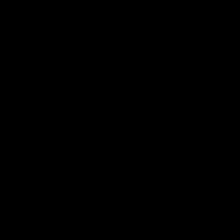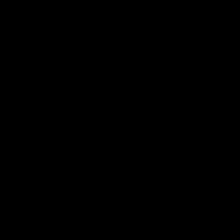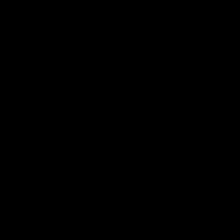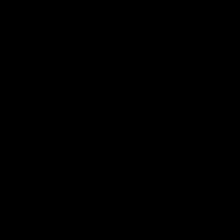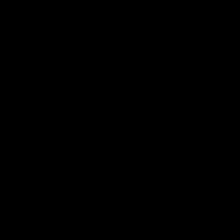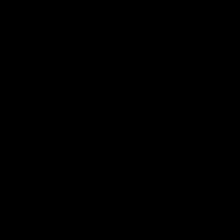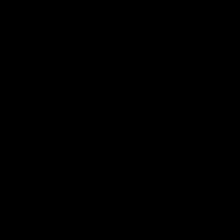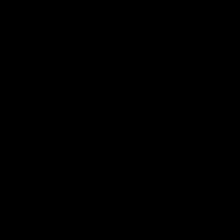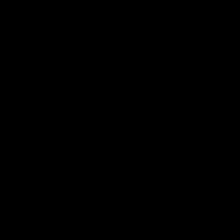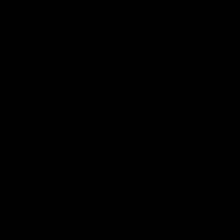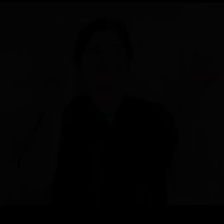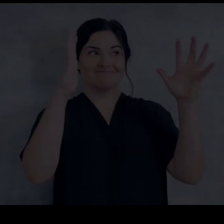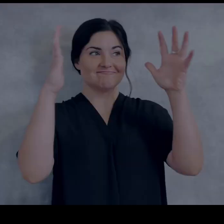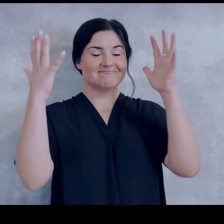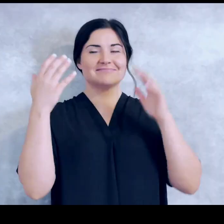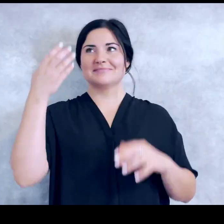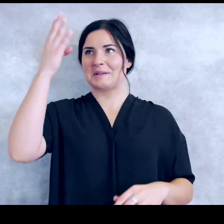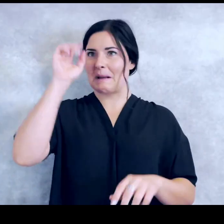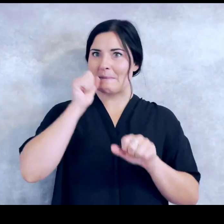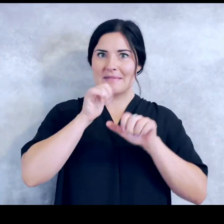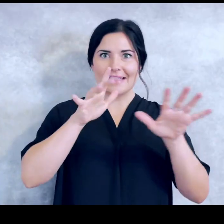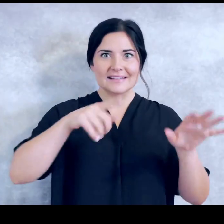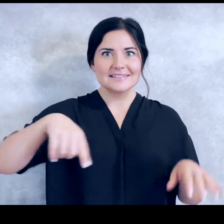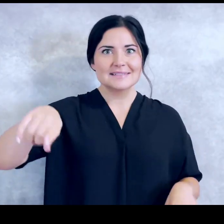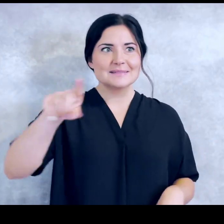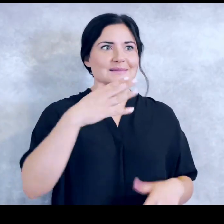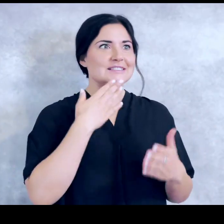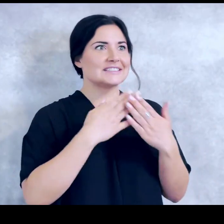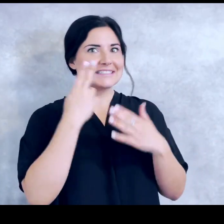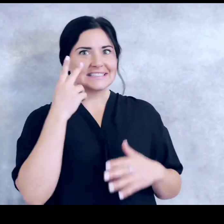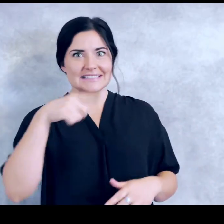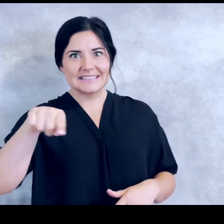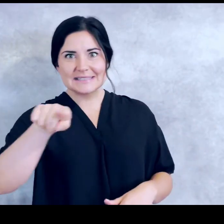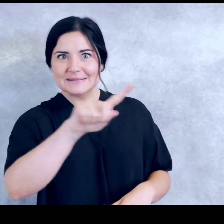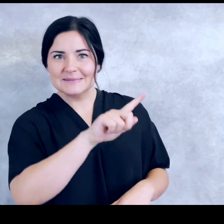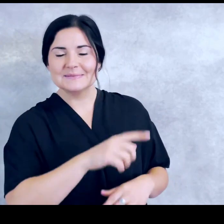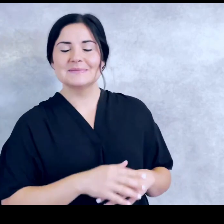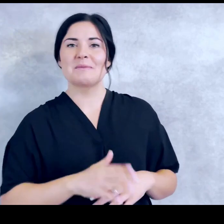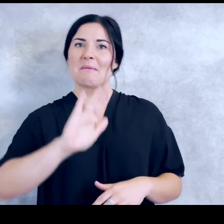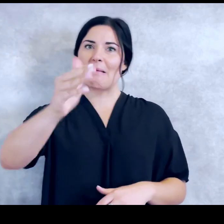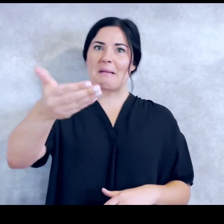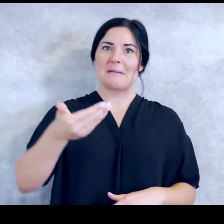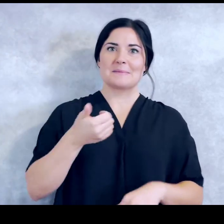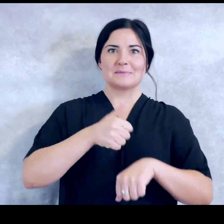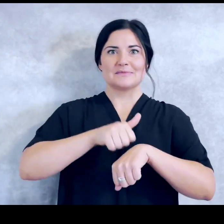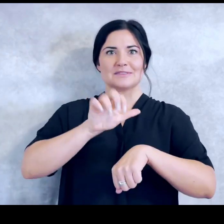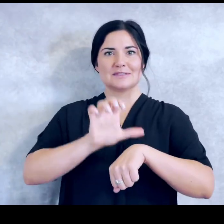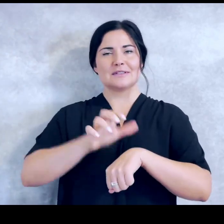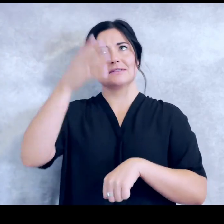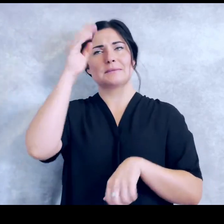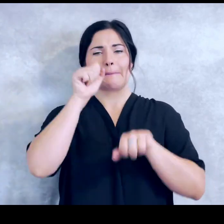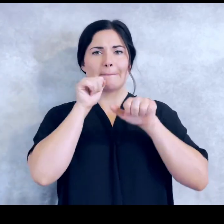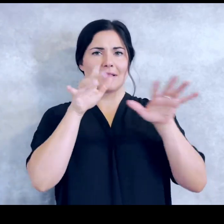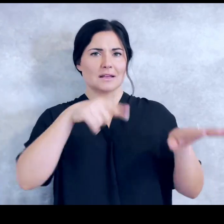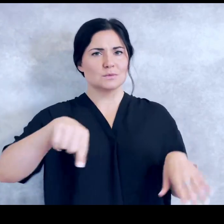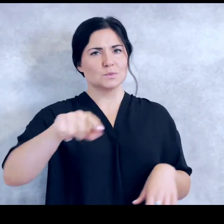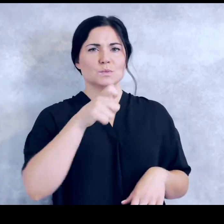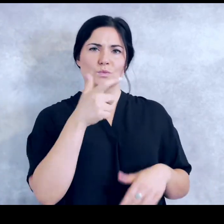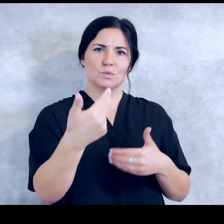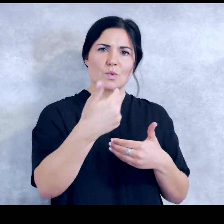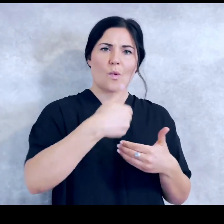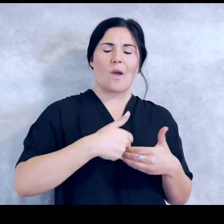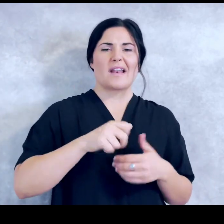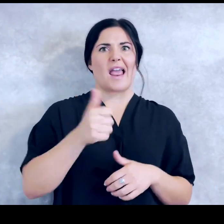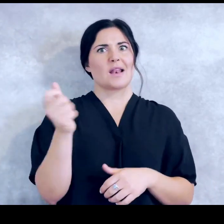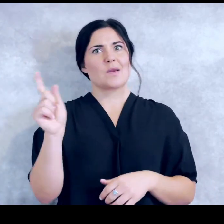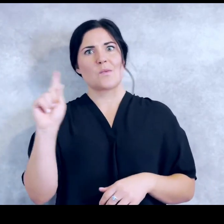What's up, church? God bless you. Good to see everybody this morning. Welcome to the Rock Church. God bless everyone who's